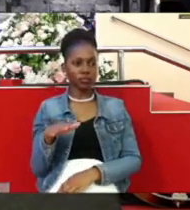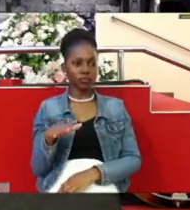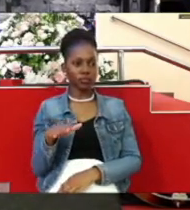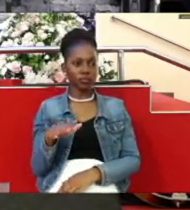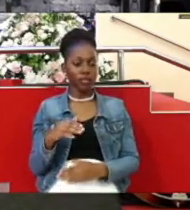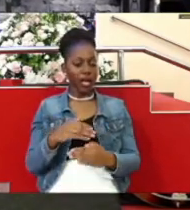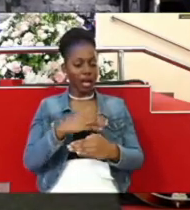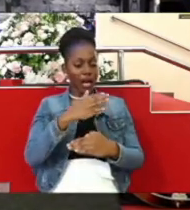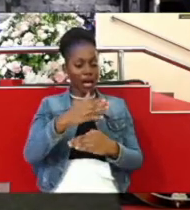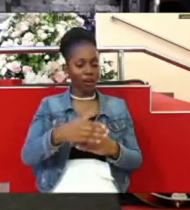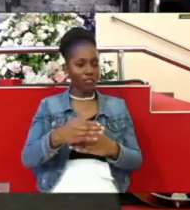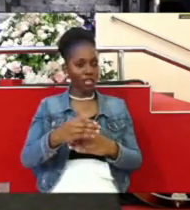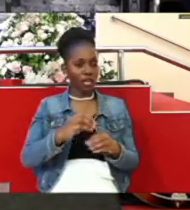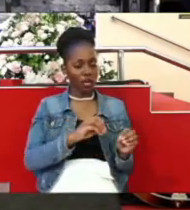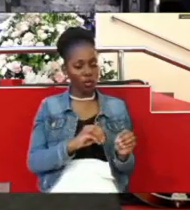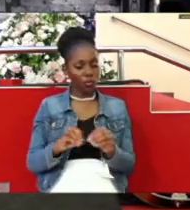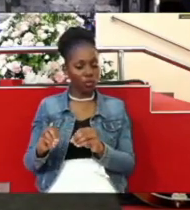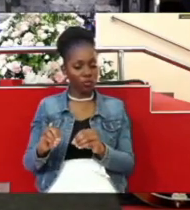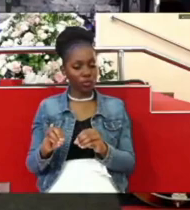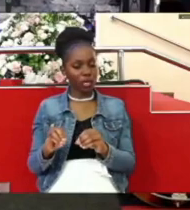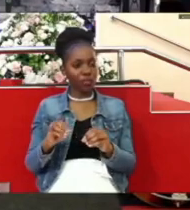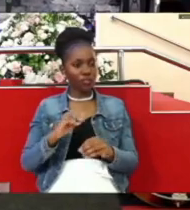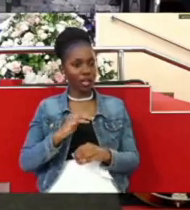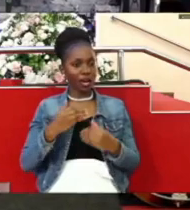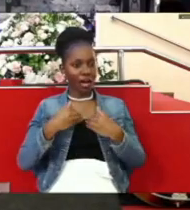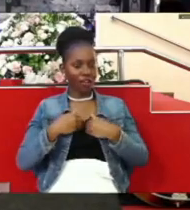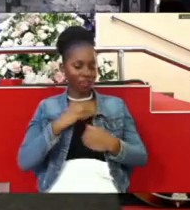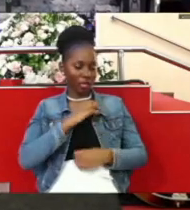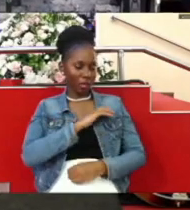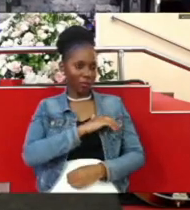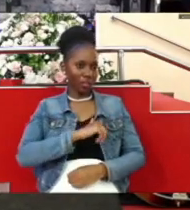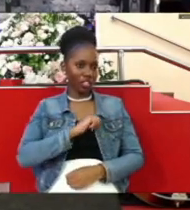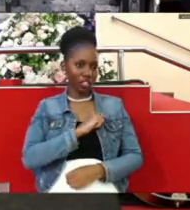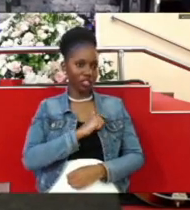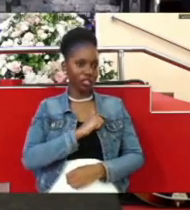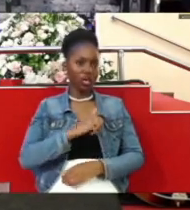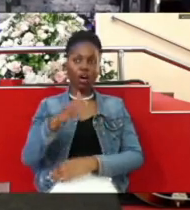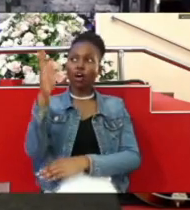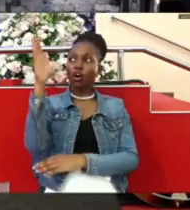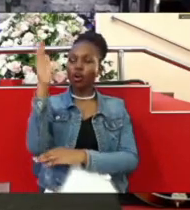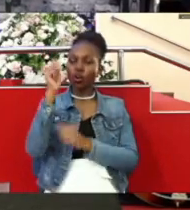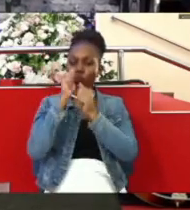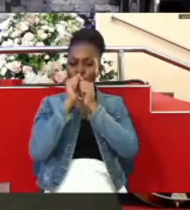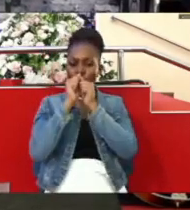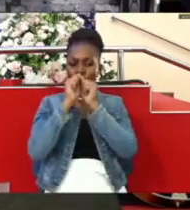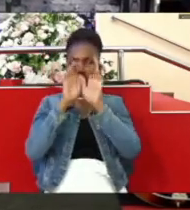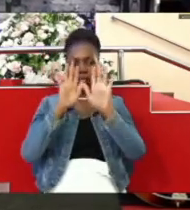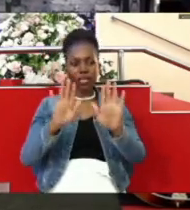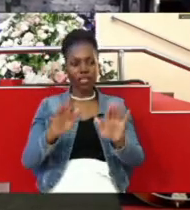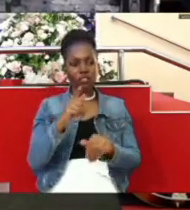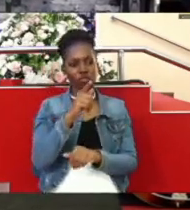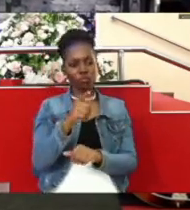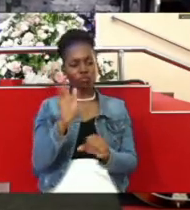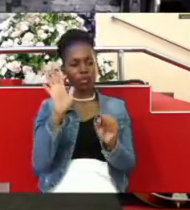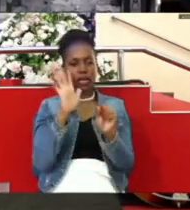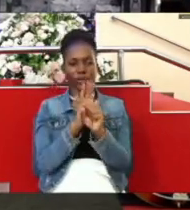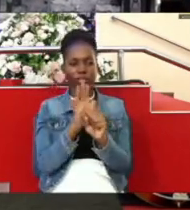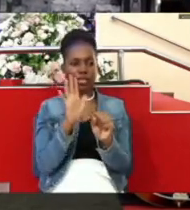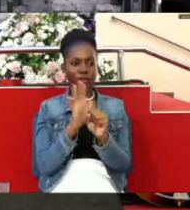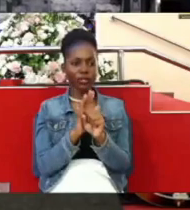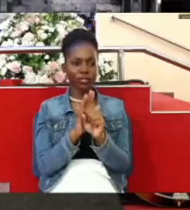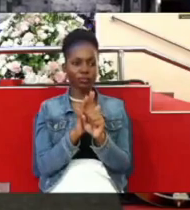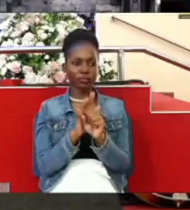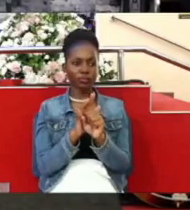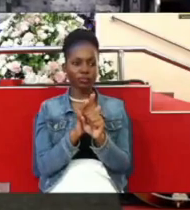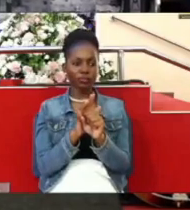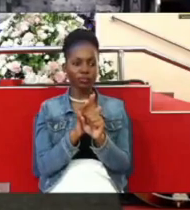bless you. All along, God had not appeared to Isaac and blessed him.